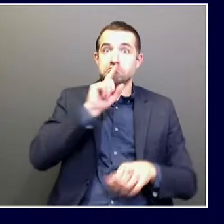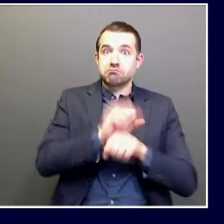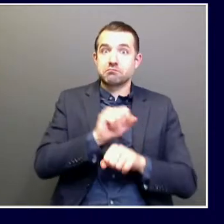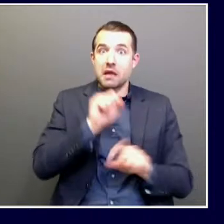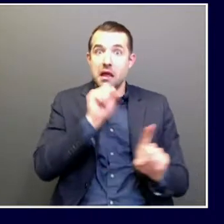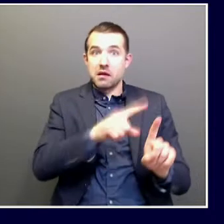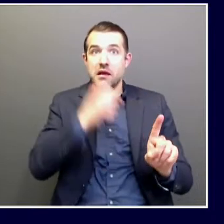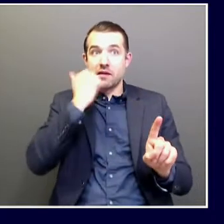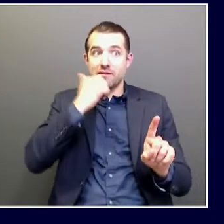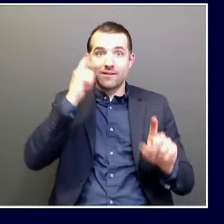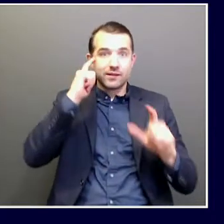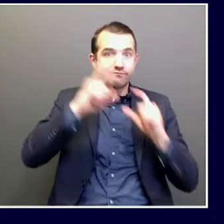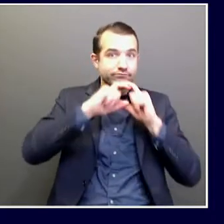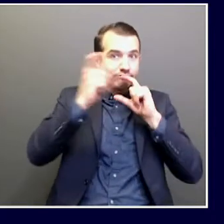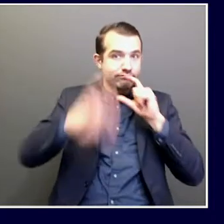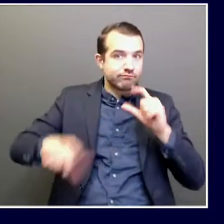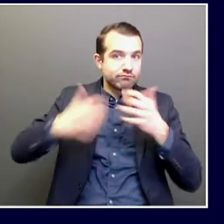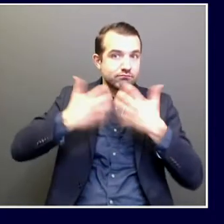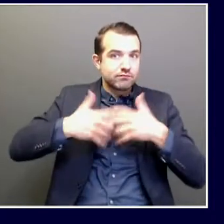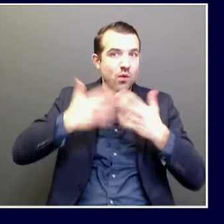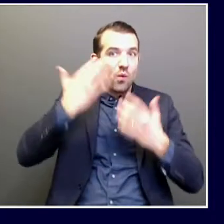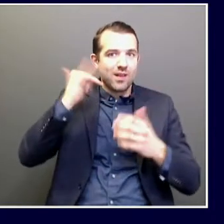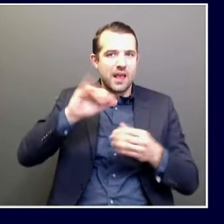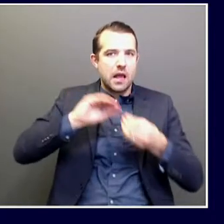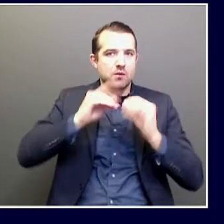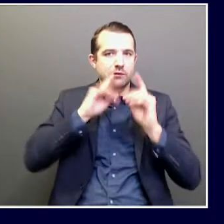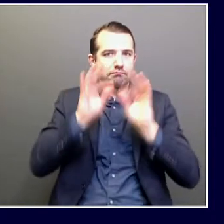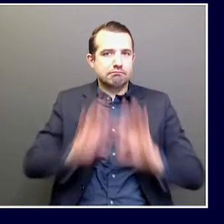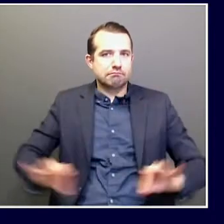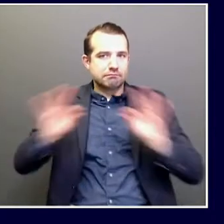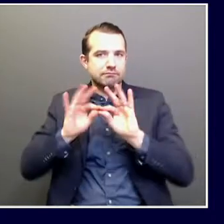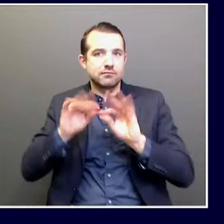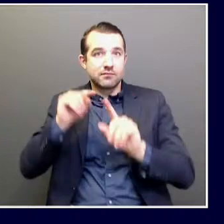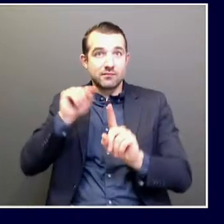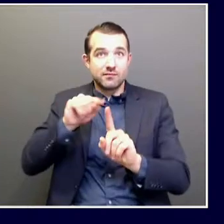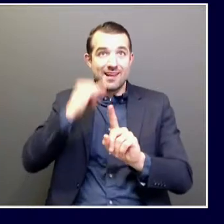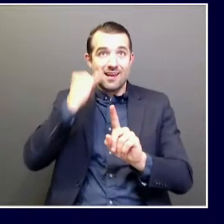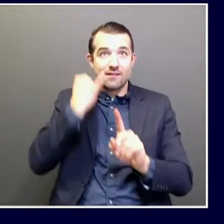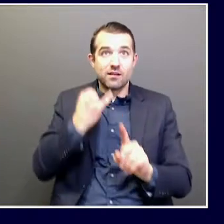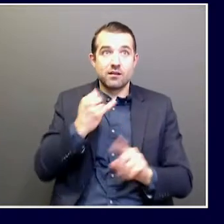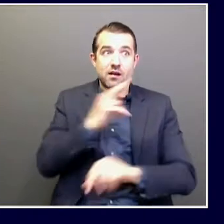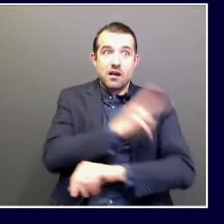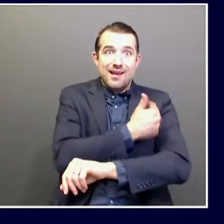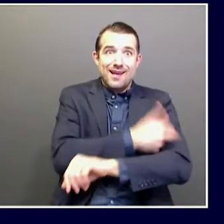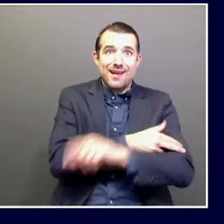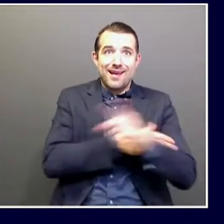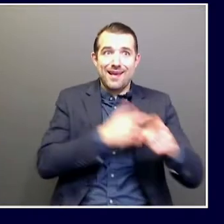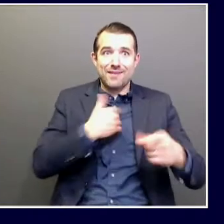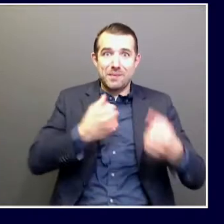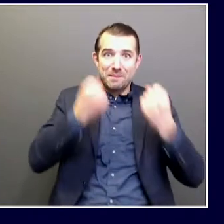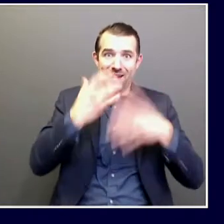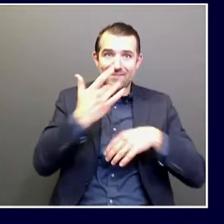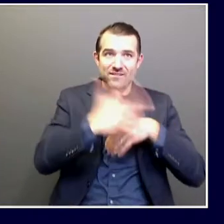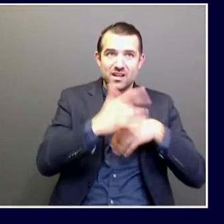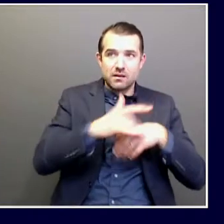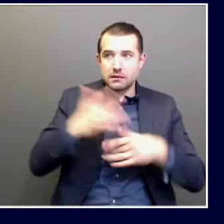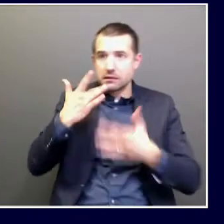on hospitals, we believe that once per week gets us what we need in terms of knowing what's going